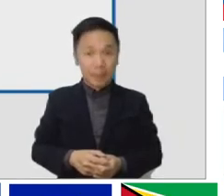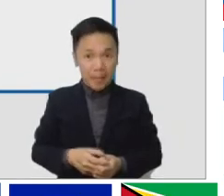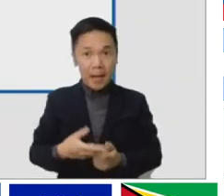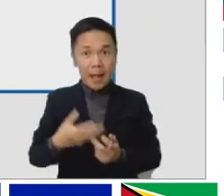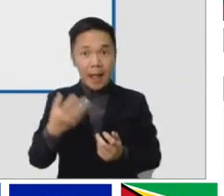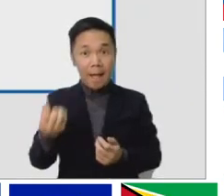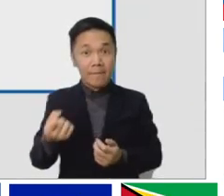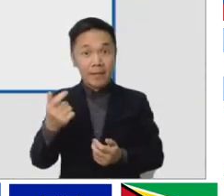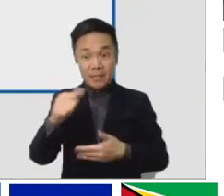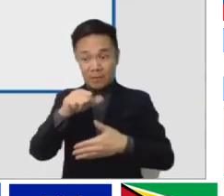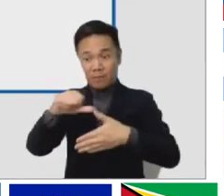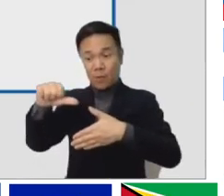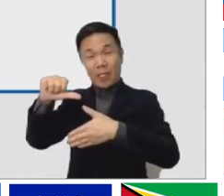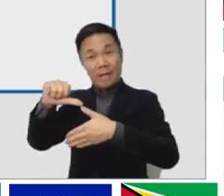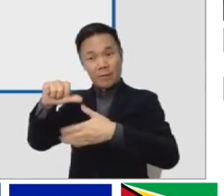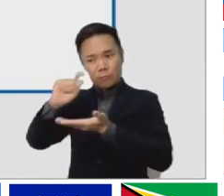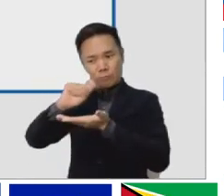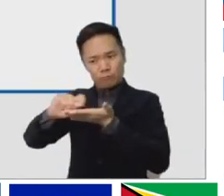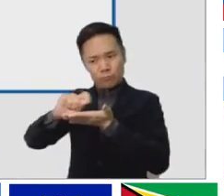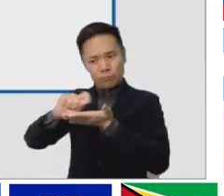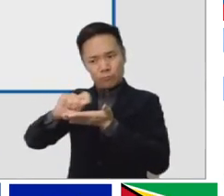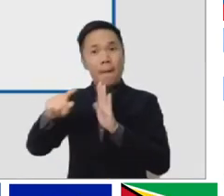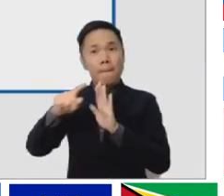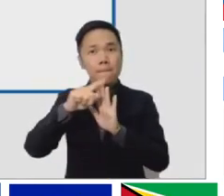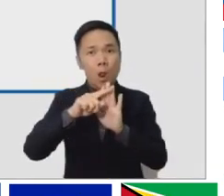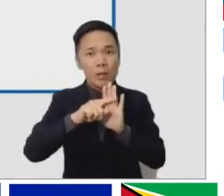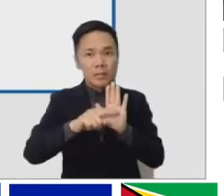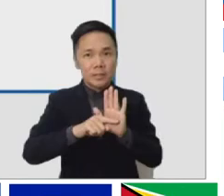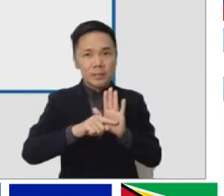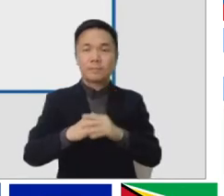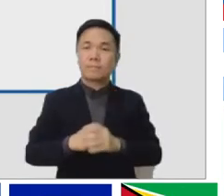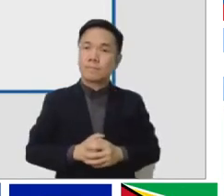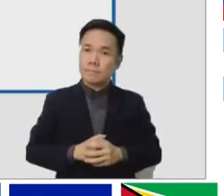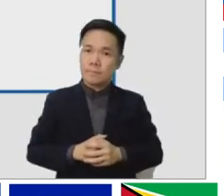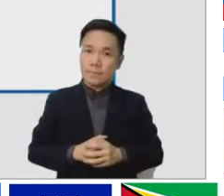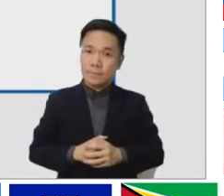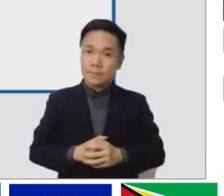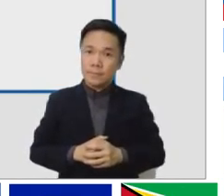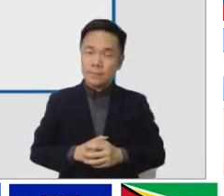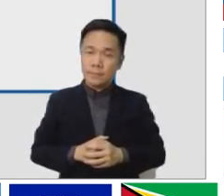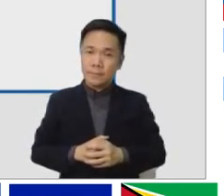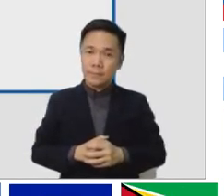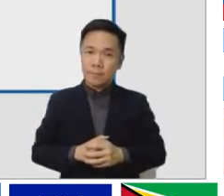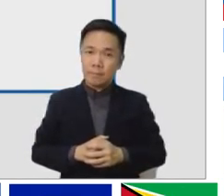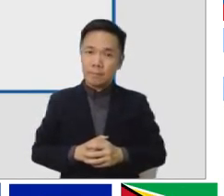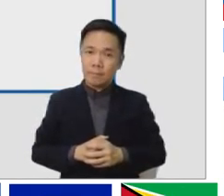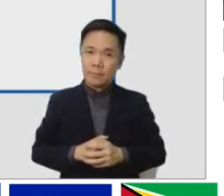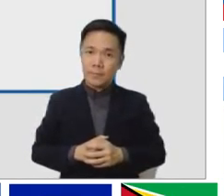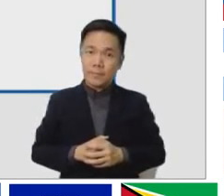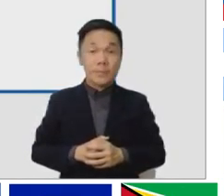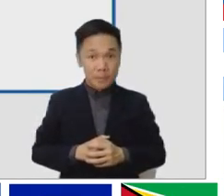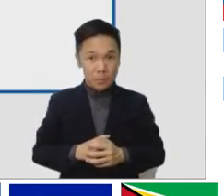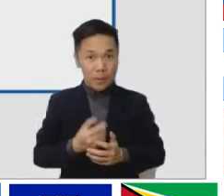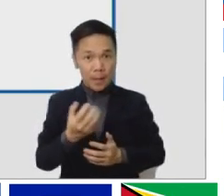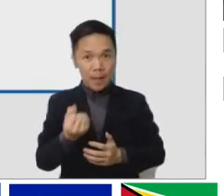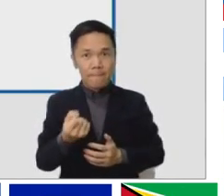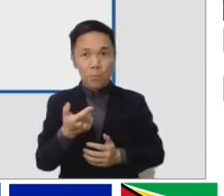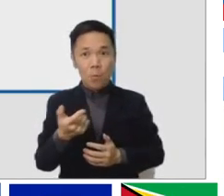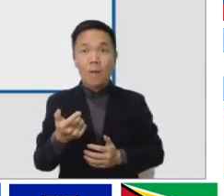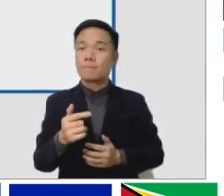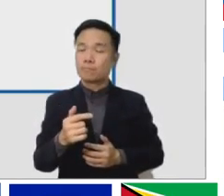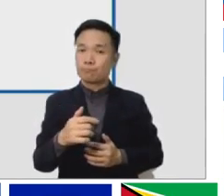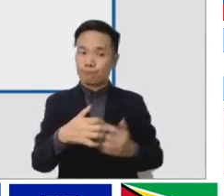American policy. One of the key actions has to do with the development of a platform that